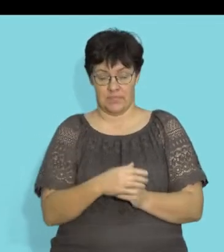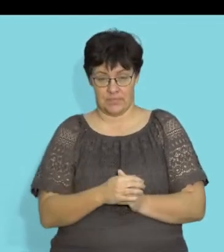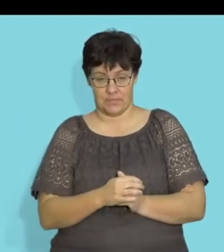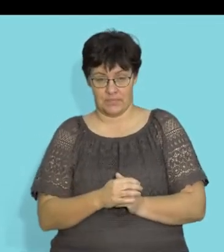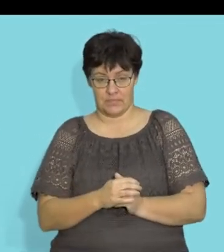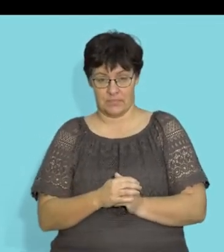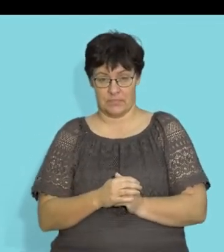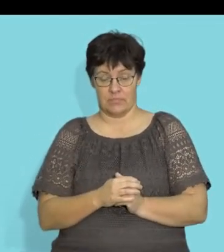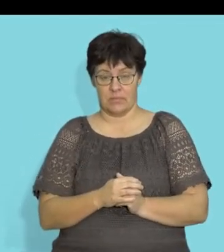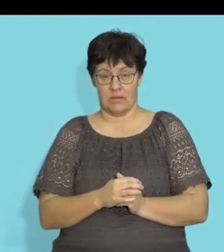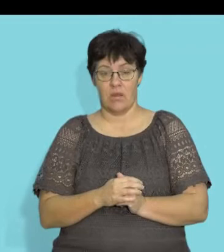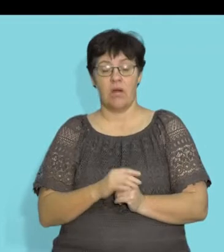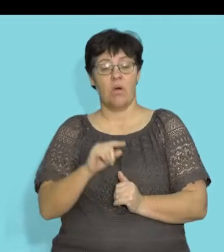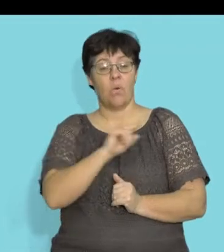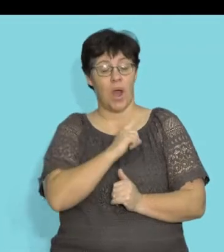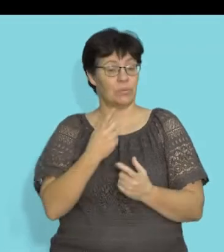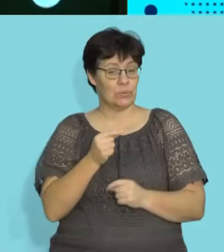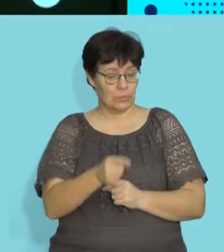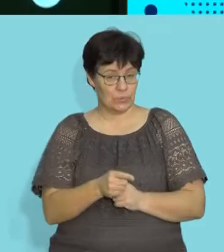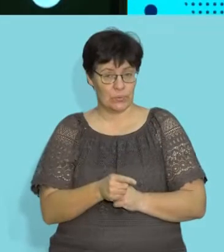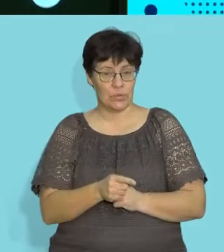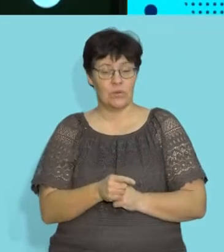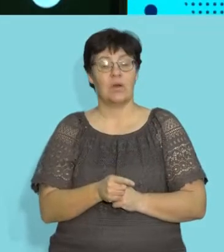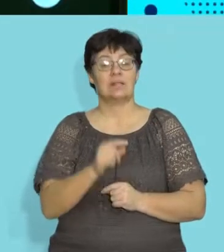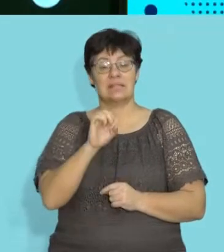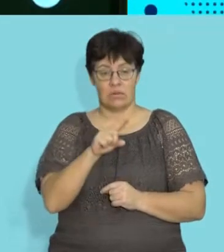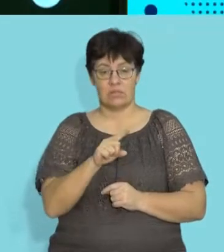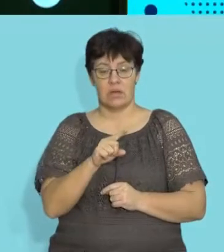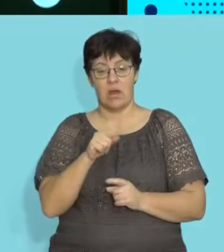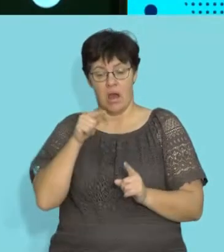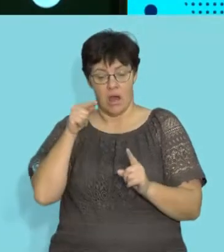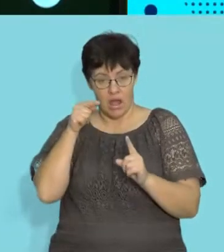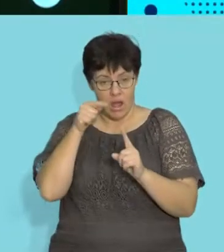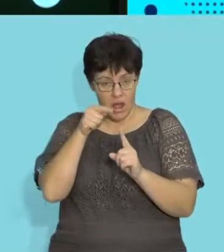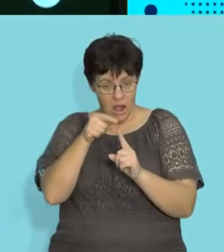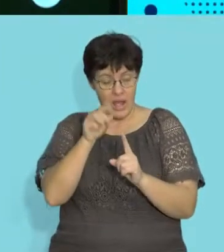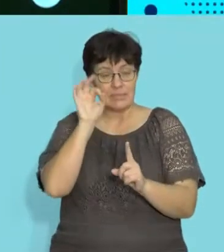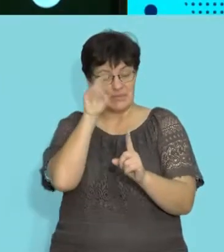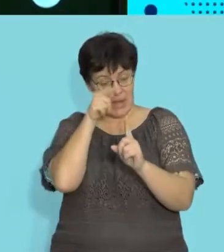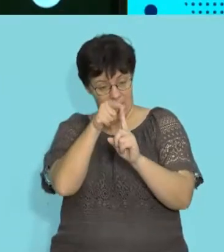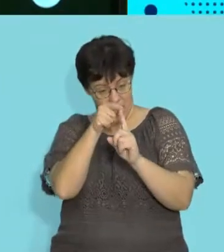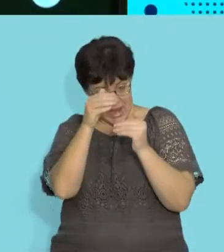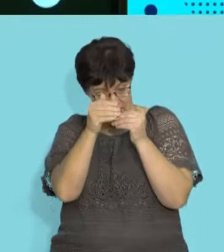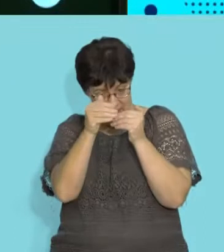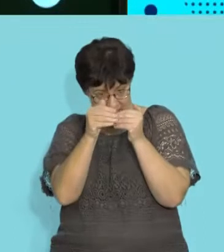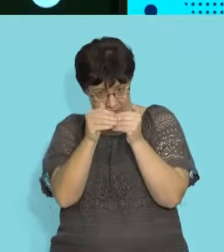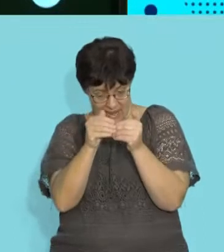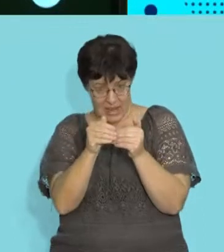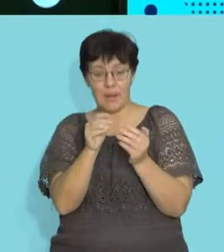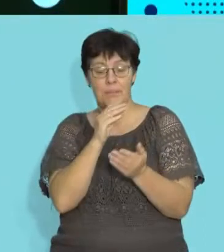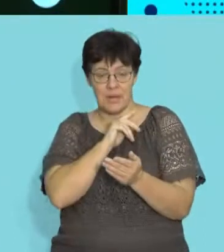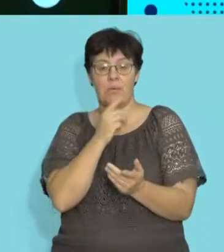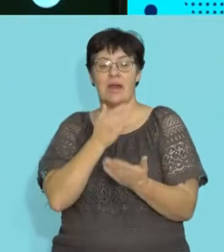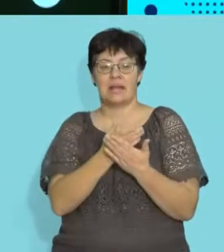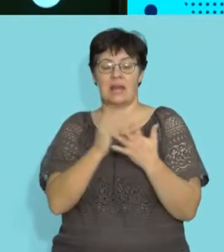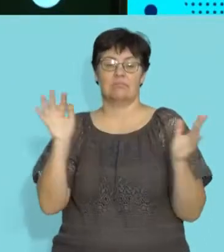I hope that you've clicked that the reason why I can do it is because the series is moving towards one specific number. So that's why I